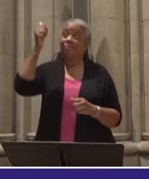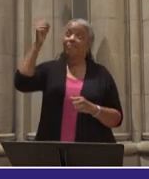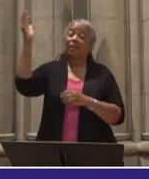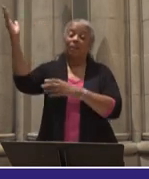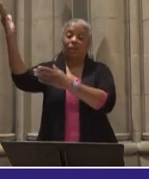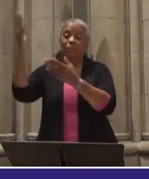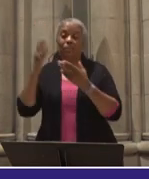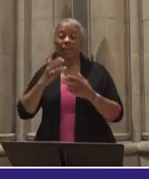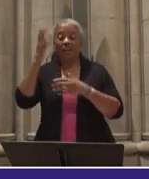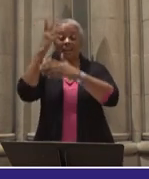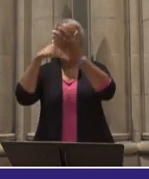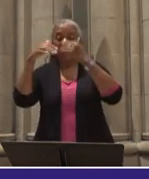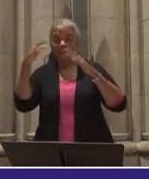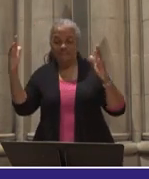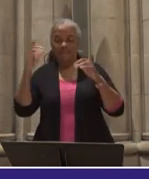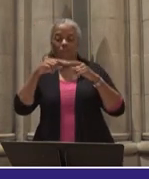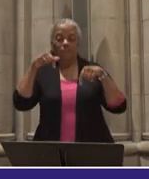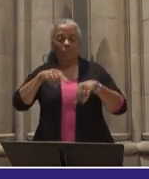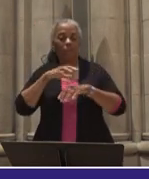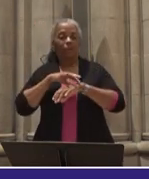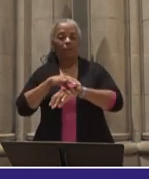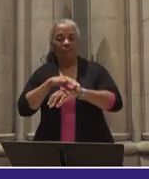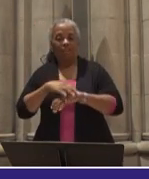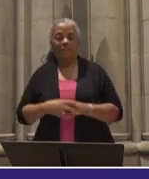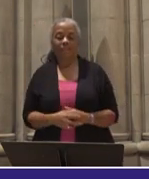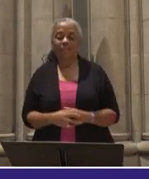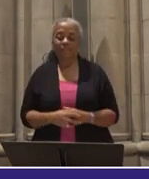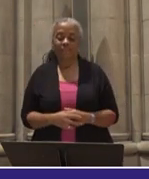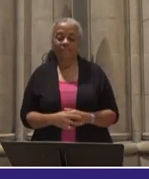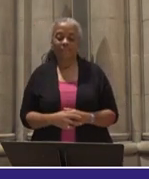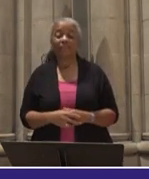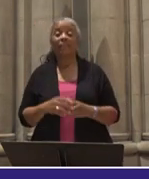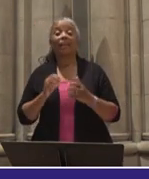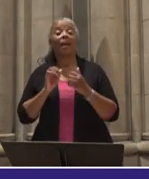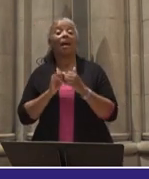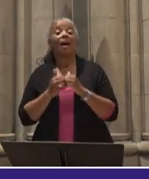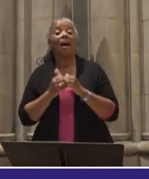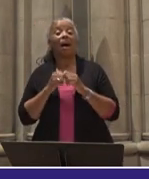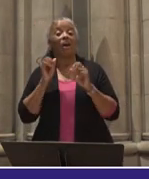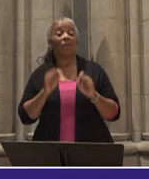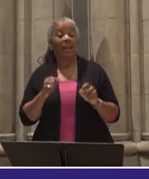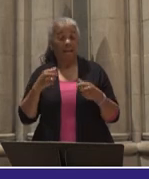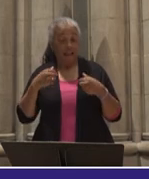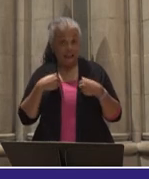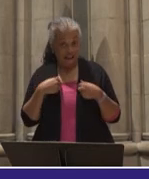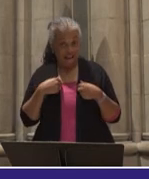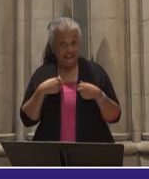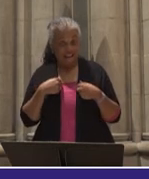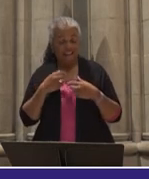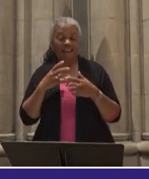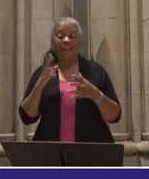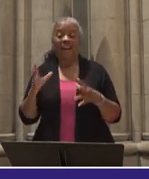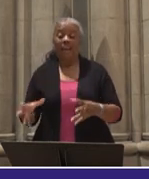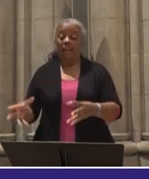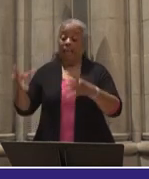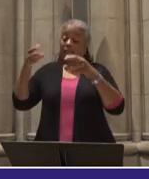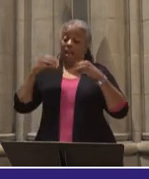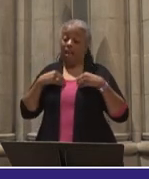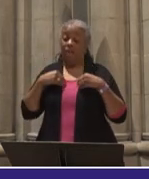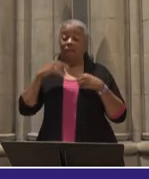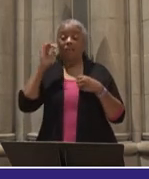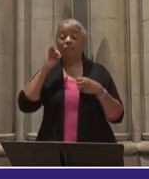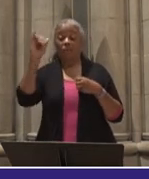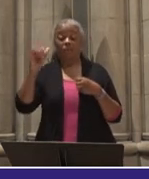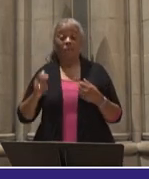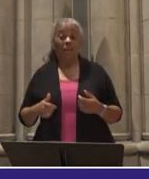bringing heaven to earth. How can I inherit eternal